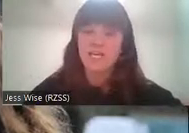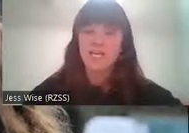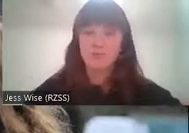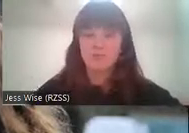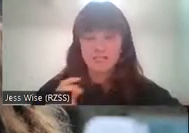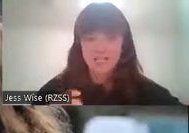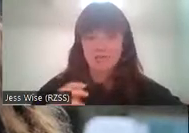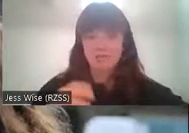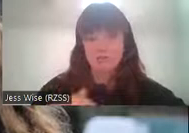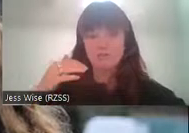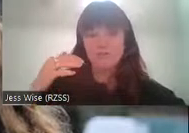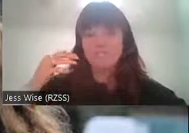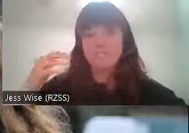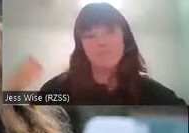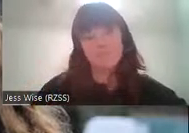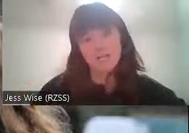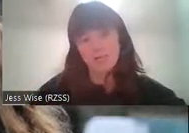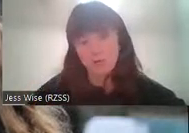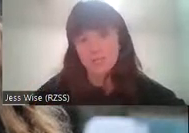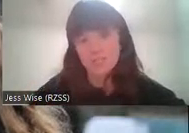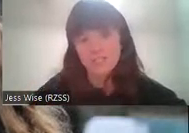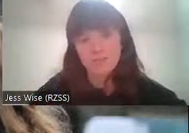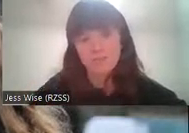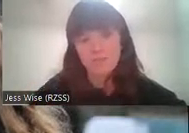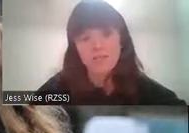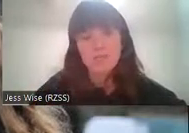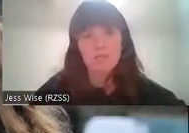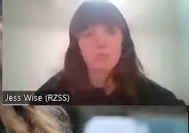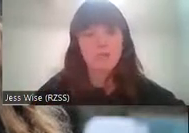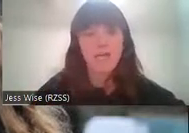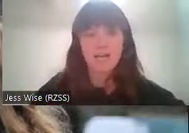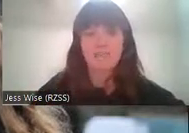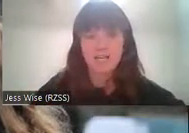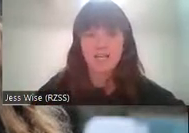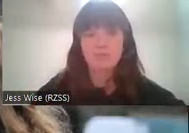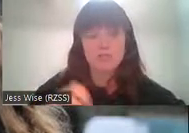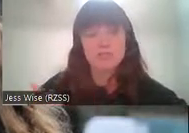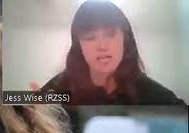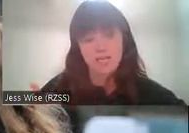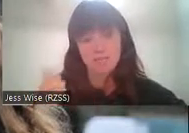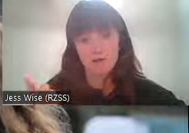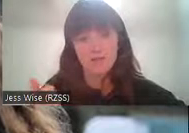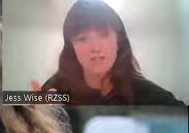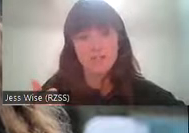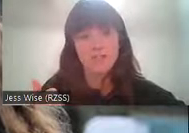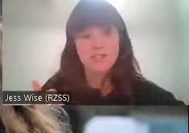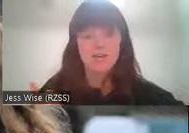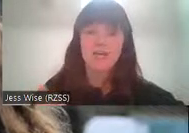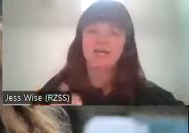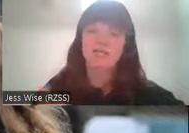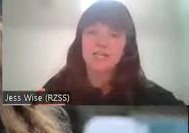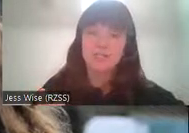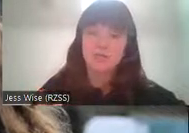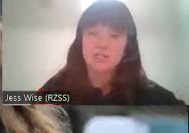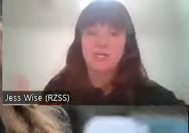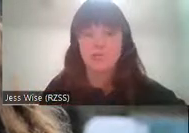done. It was a natural sort of self-development opportunity. So we have now 2-day long inductions and they're